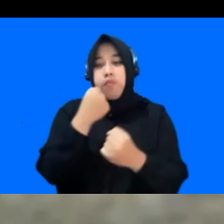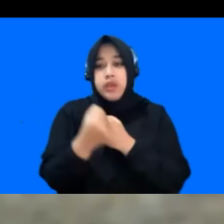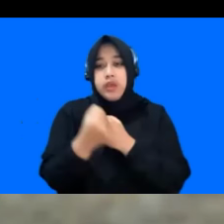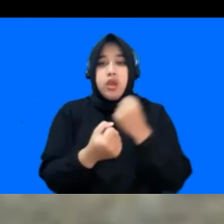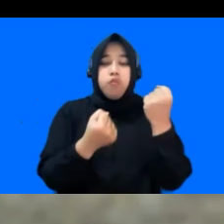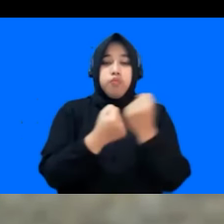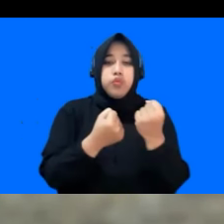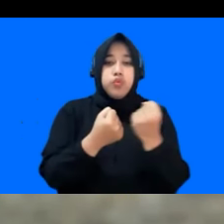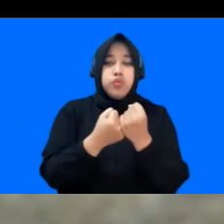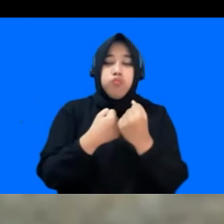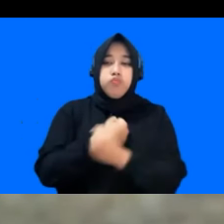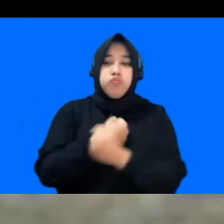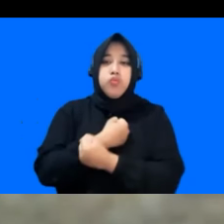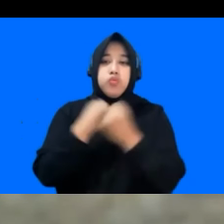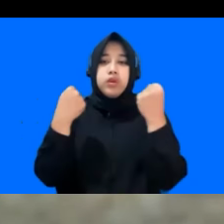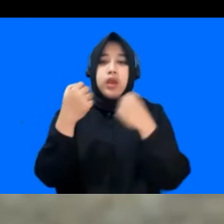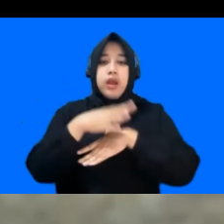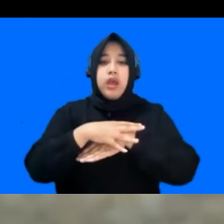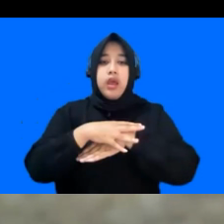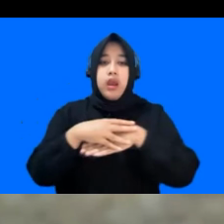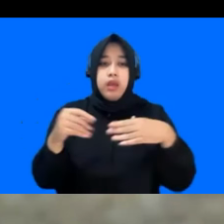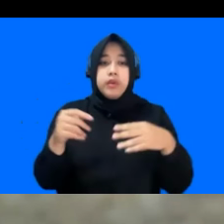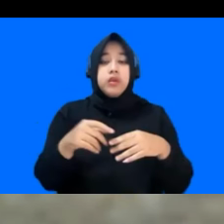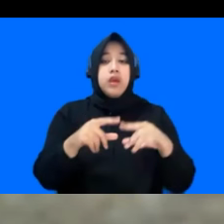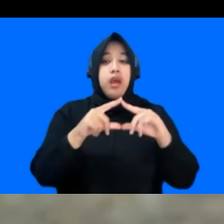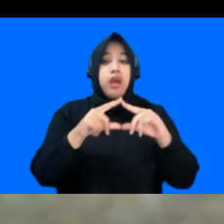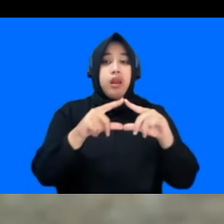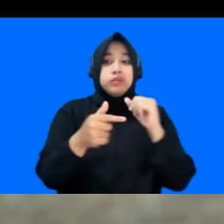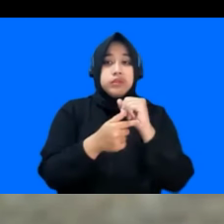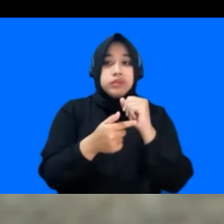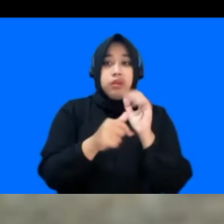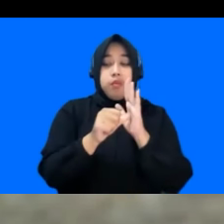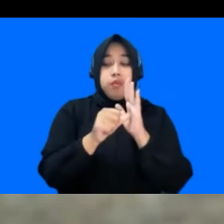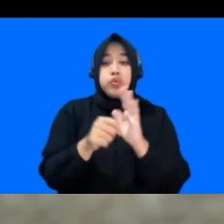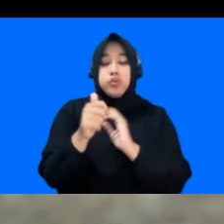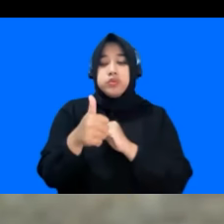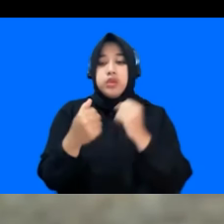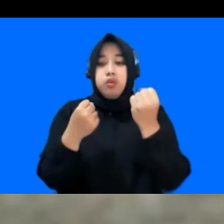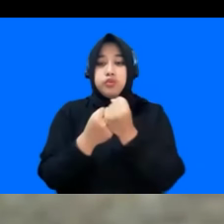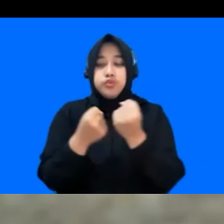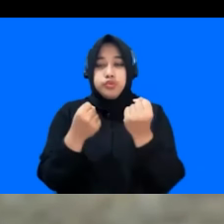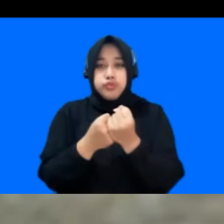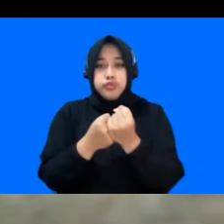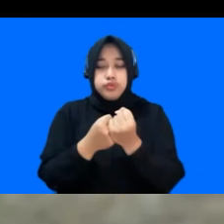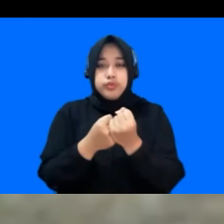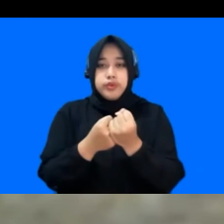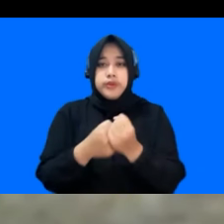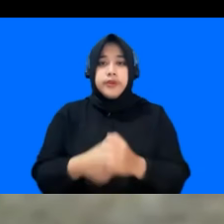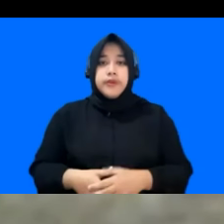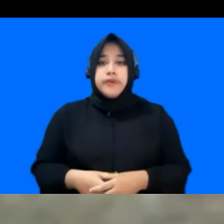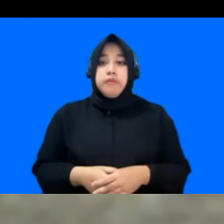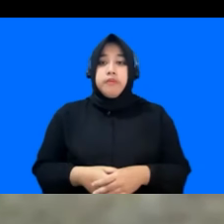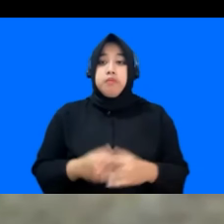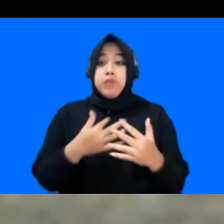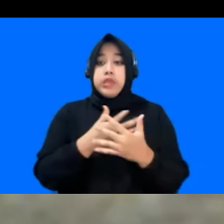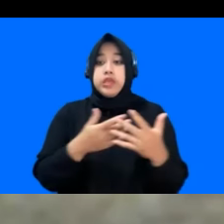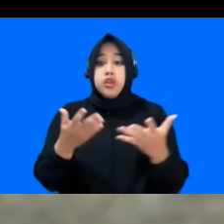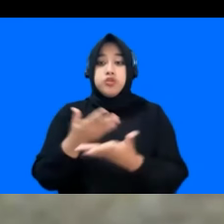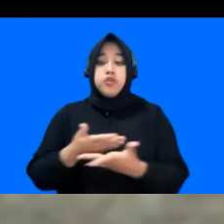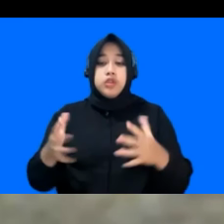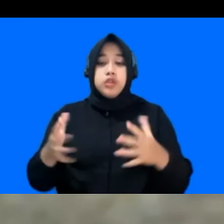useful for this, and also to support social vulnerabilities. Thank you very much. I hope I didn't speak too